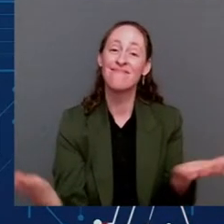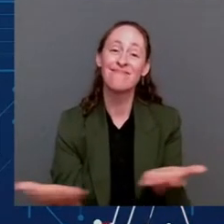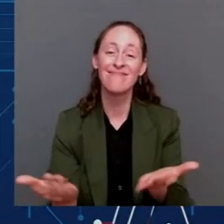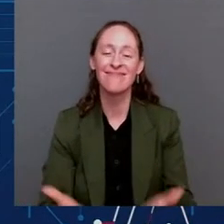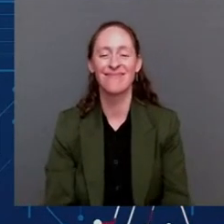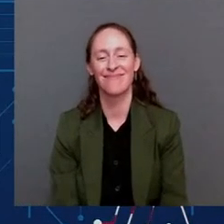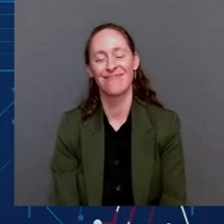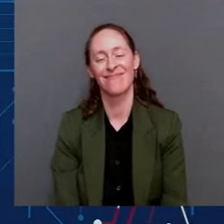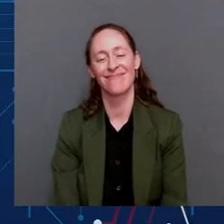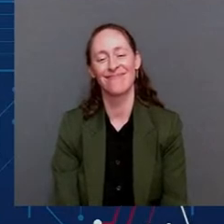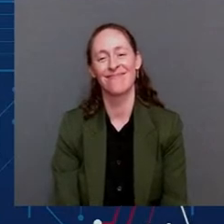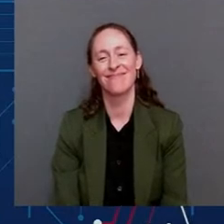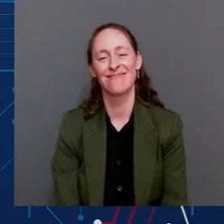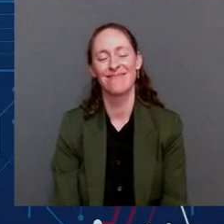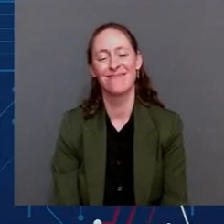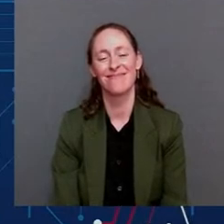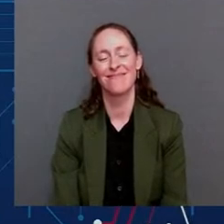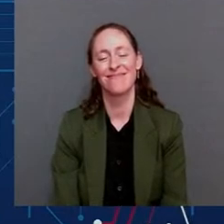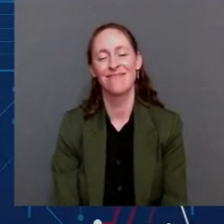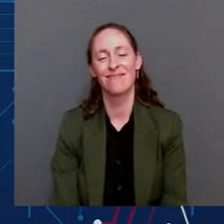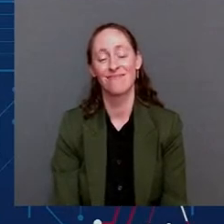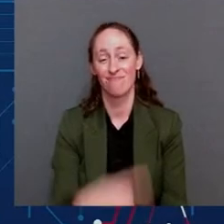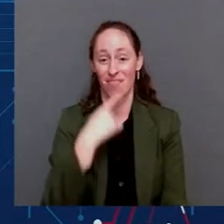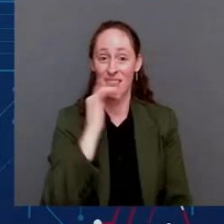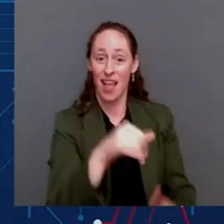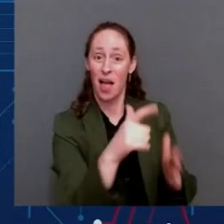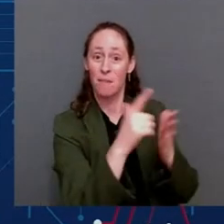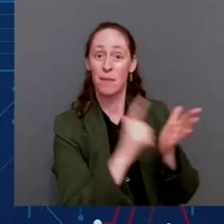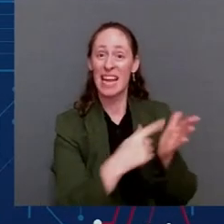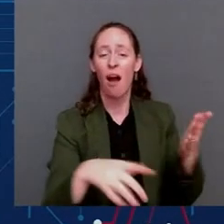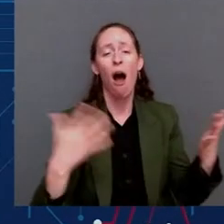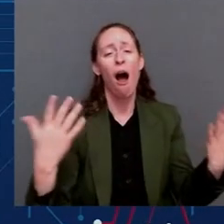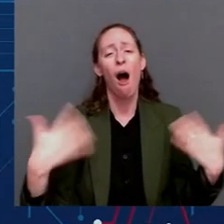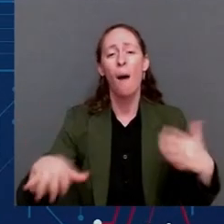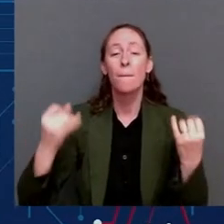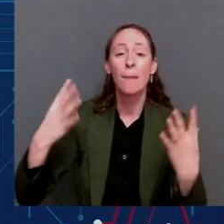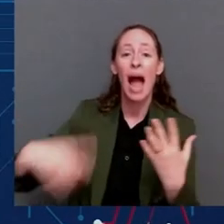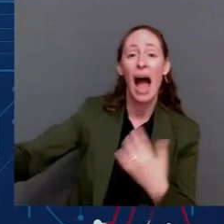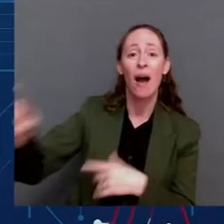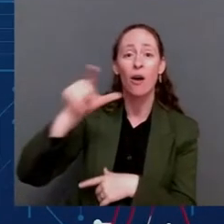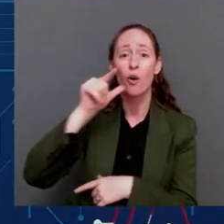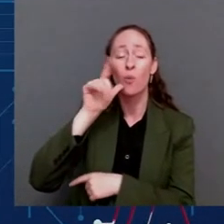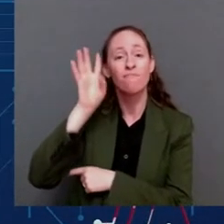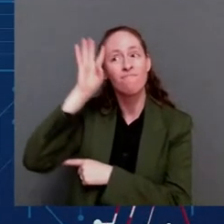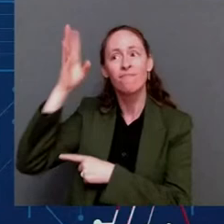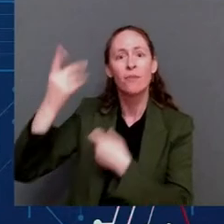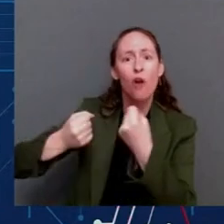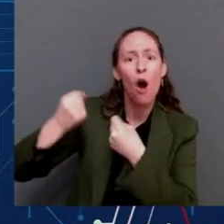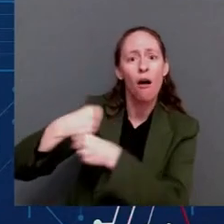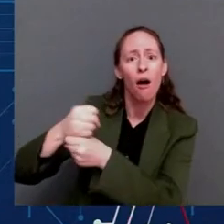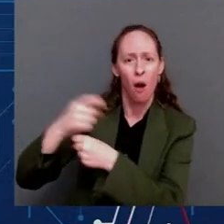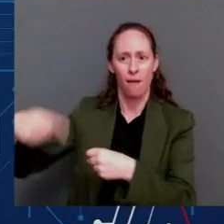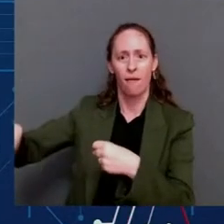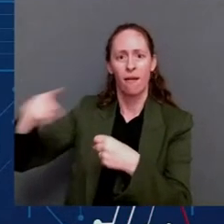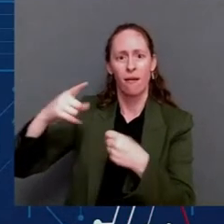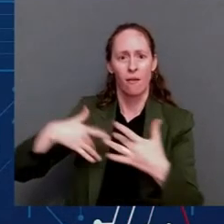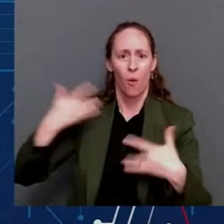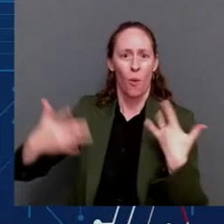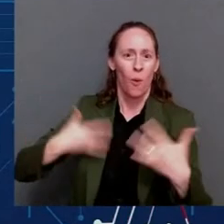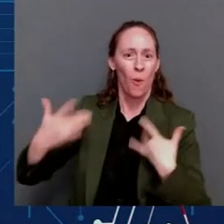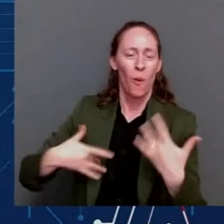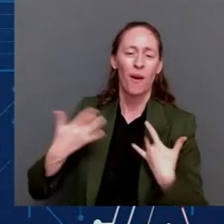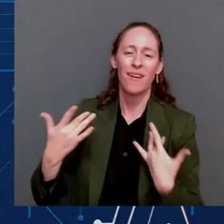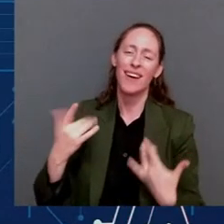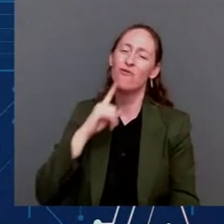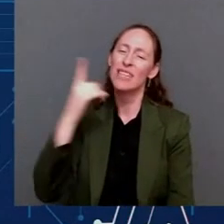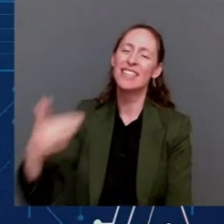House and all of us. You know, I the way I see this bill in Michigan is it's about chips and it's about cars. The